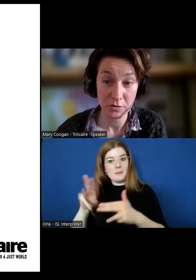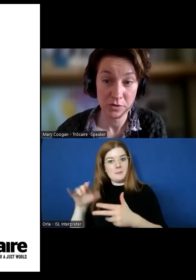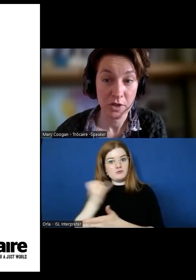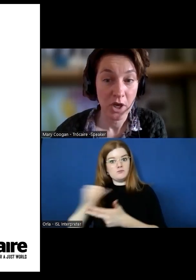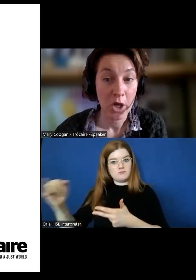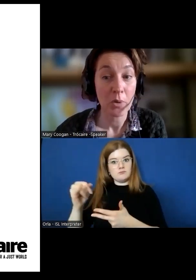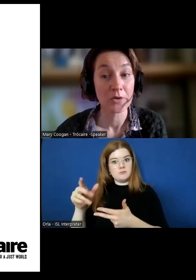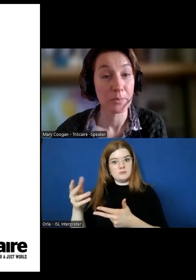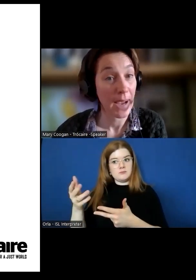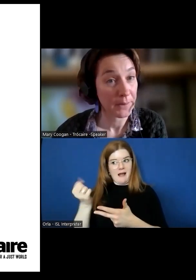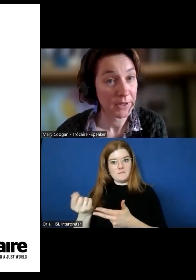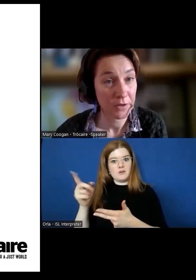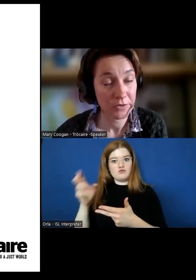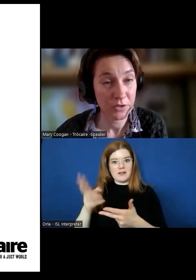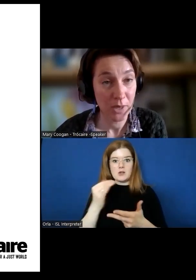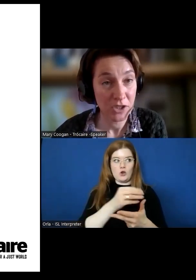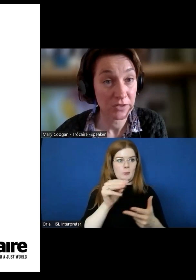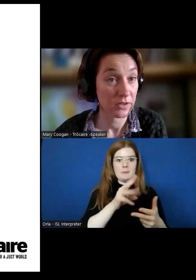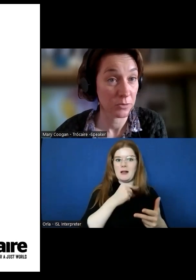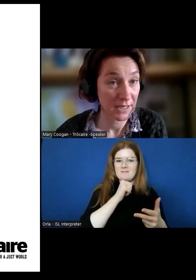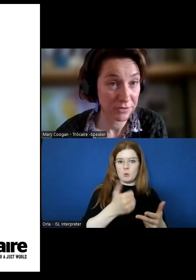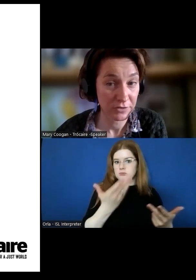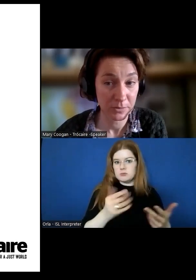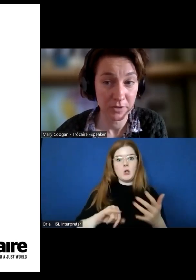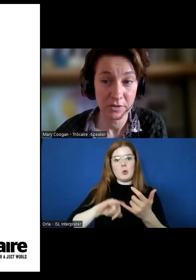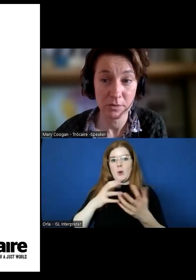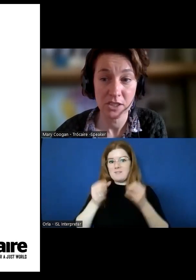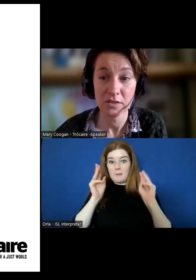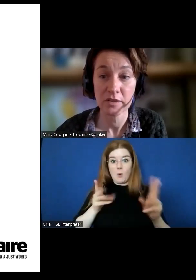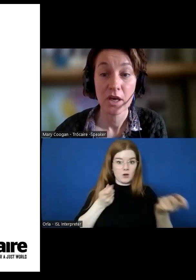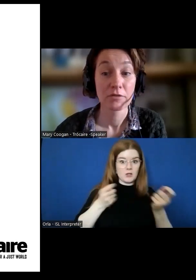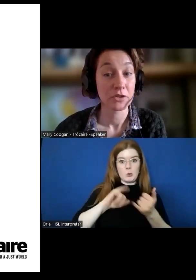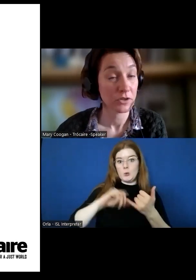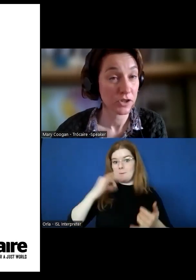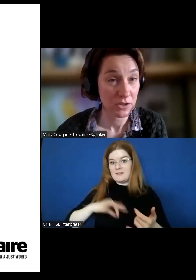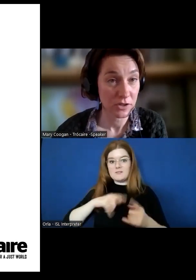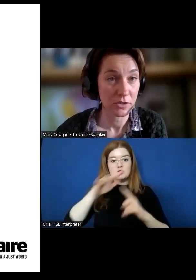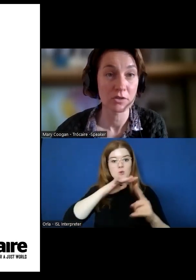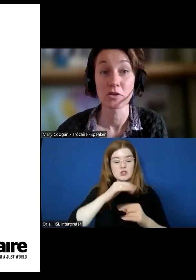others don't. Who holds the power in those situations and who benefits from those situations?